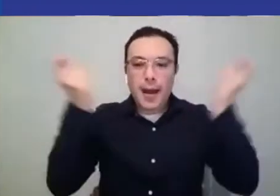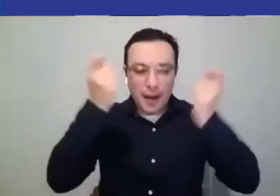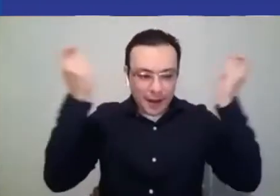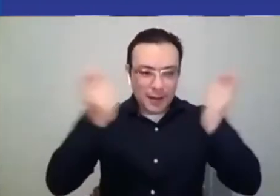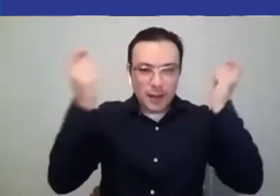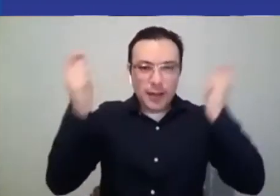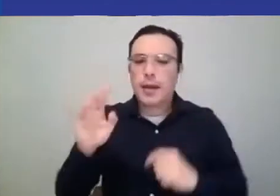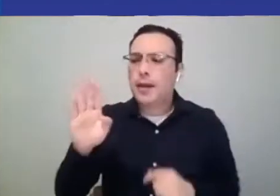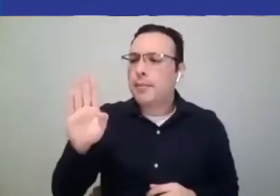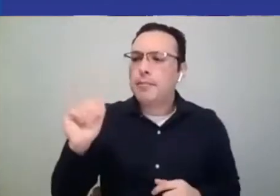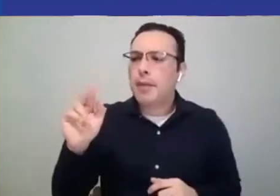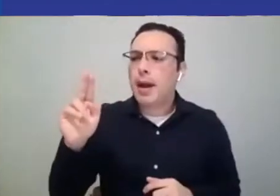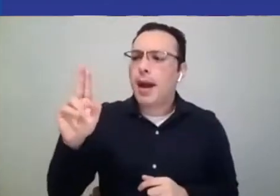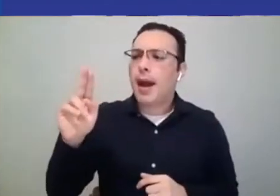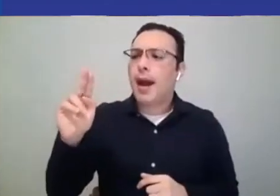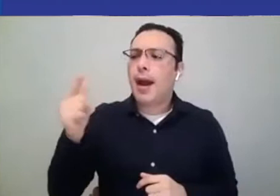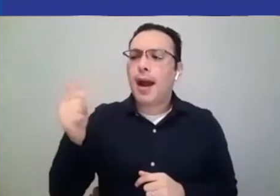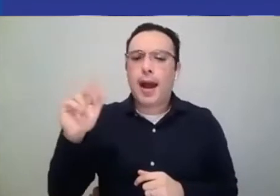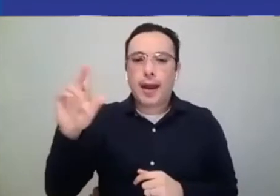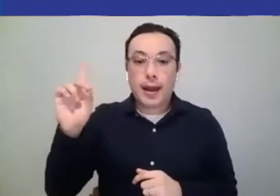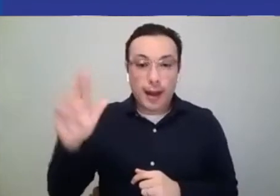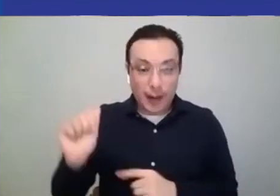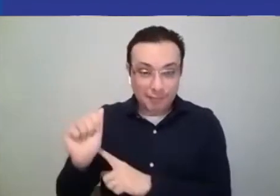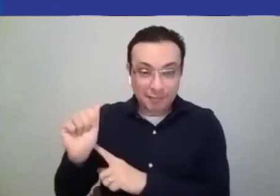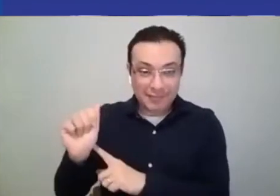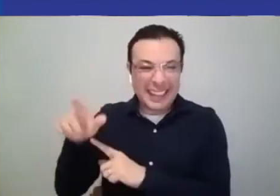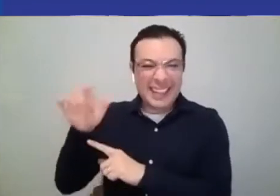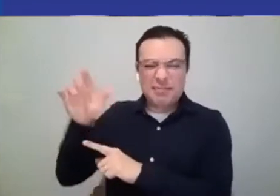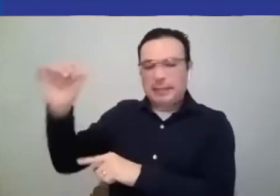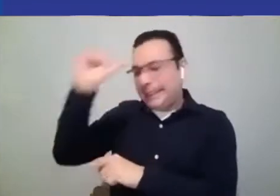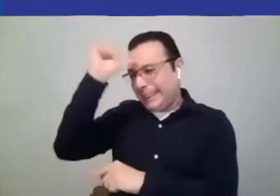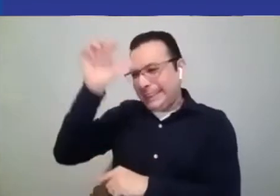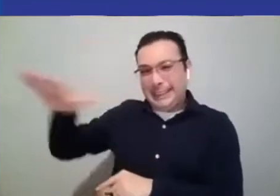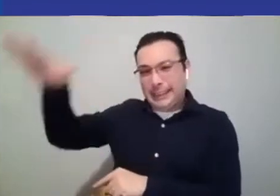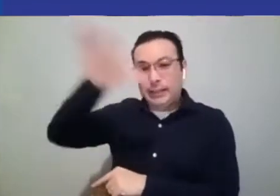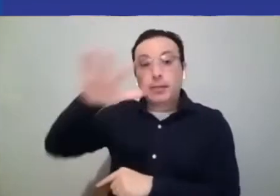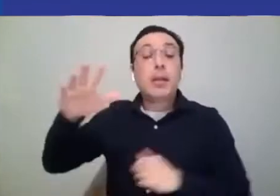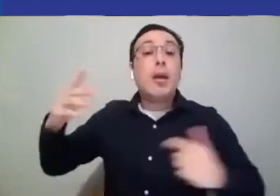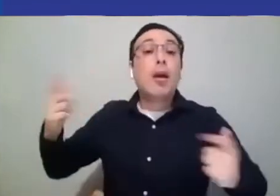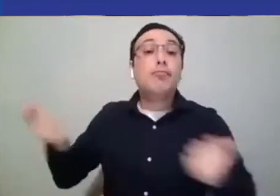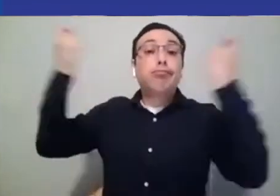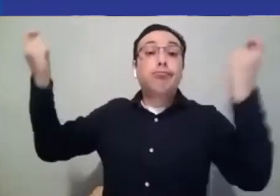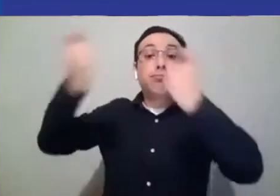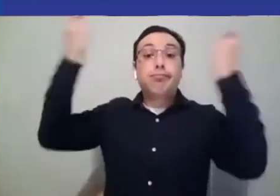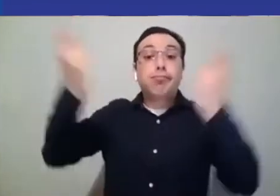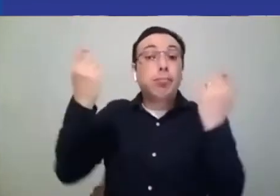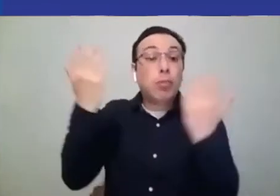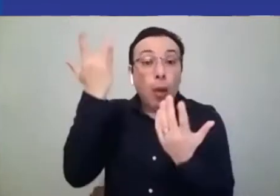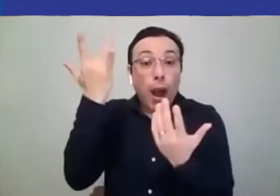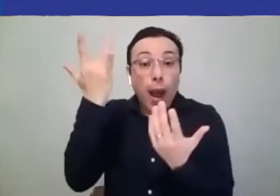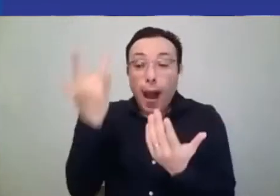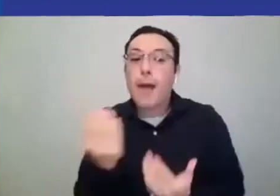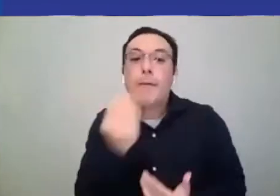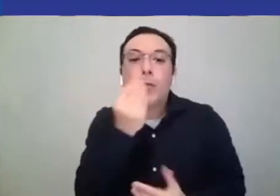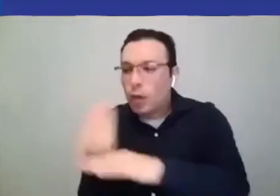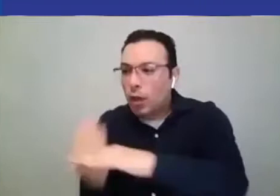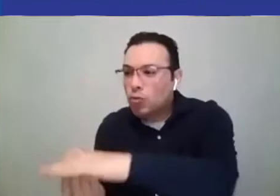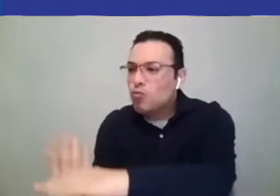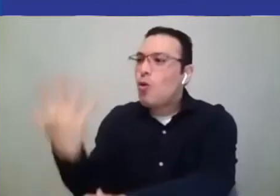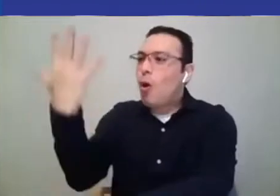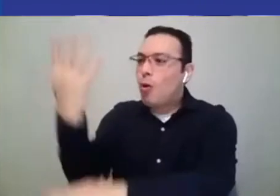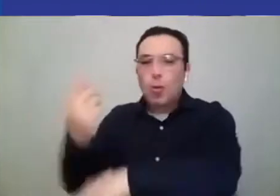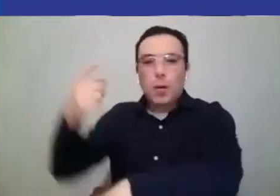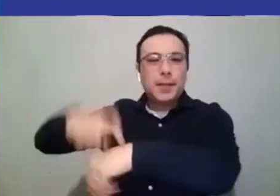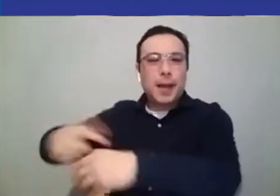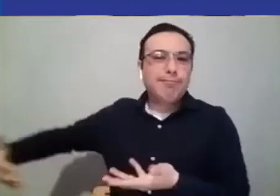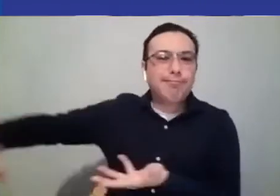or for Bhangra, it's a harvest dance. It's tied to a very important part